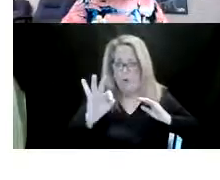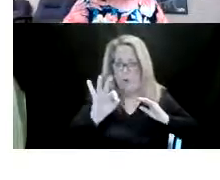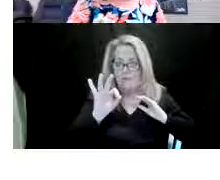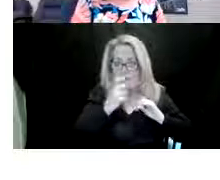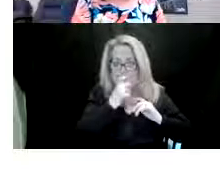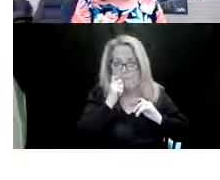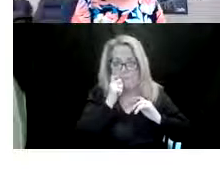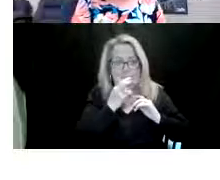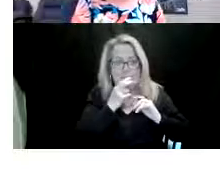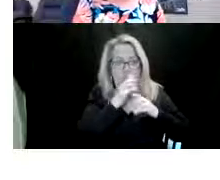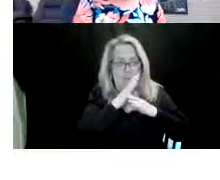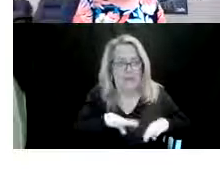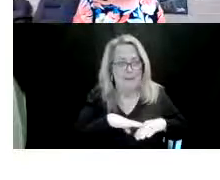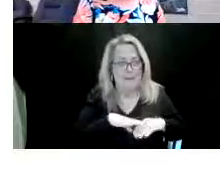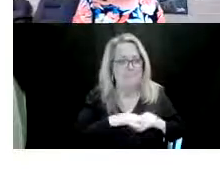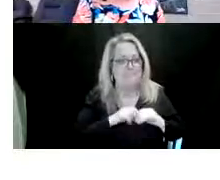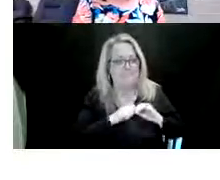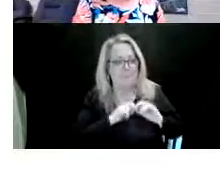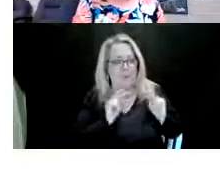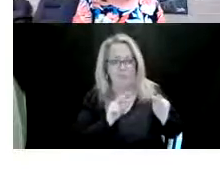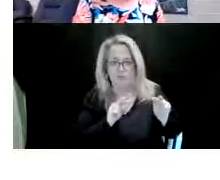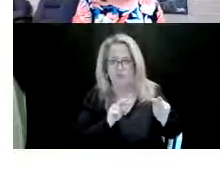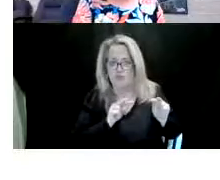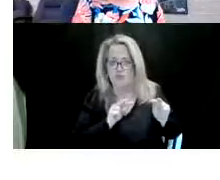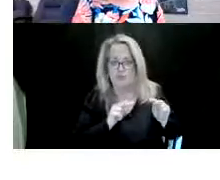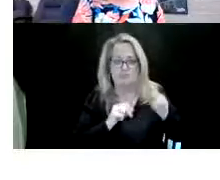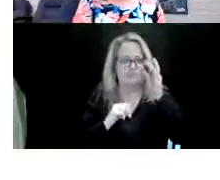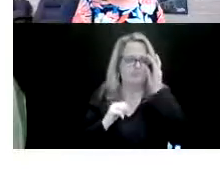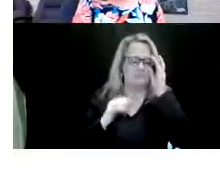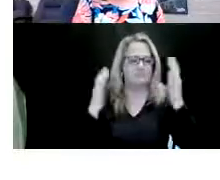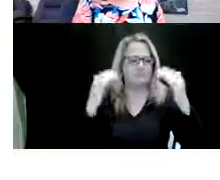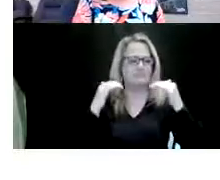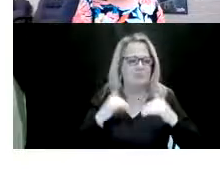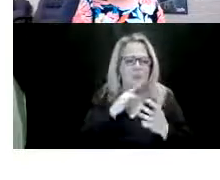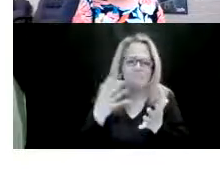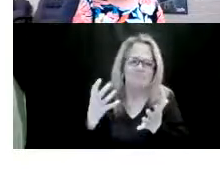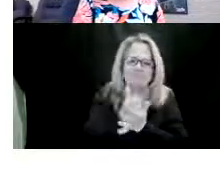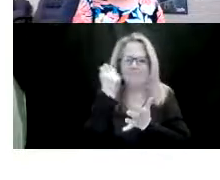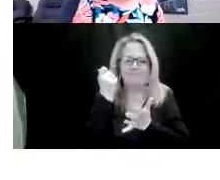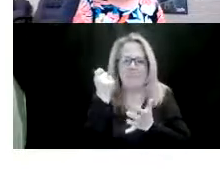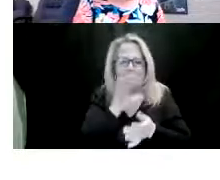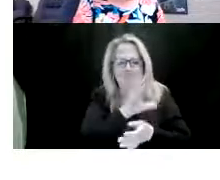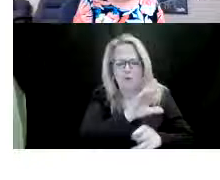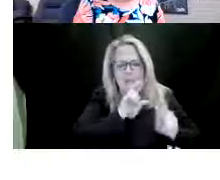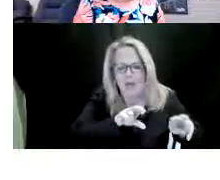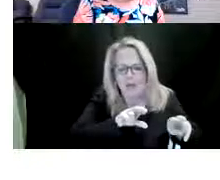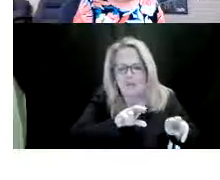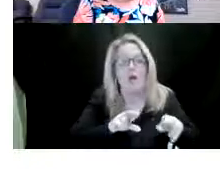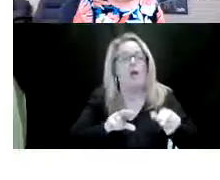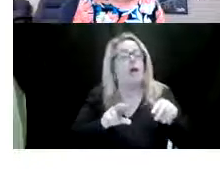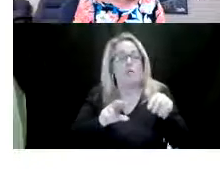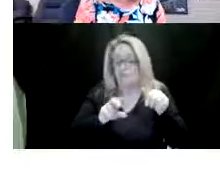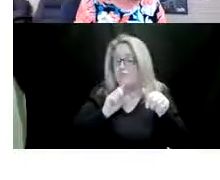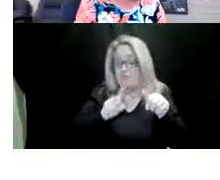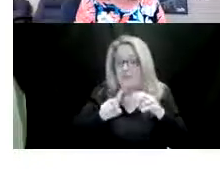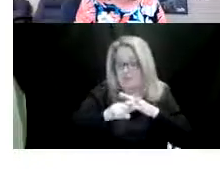tight. Maximize responsiveness is the next one. First, starting with kids, keeping sessions short, and